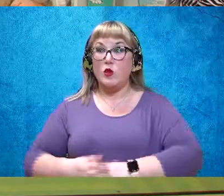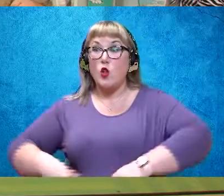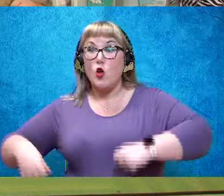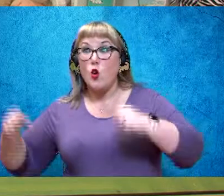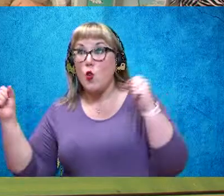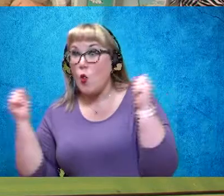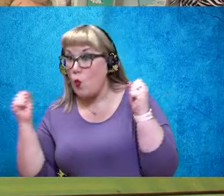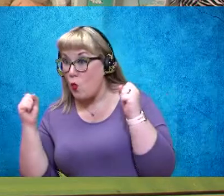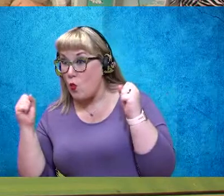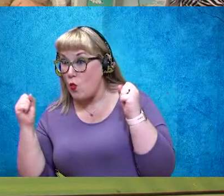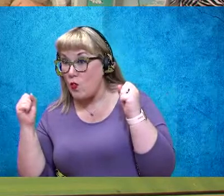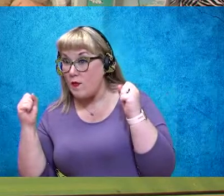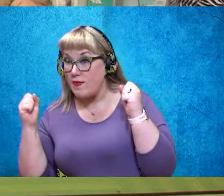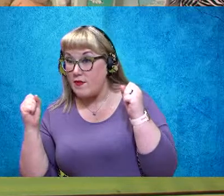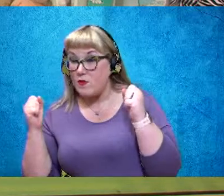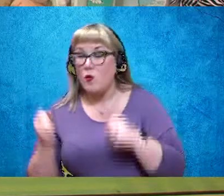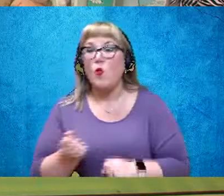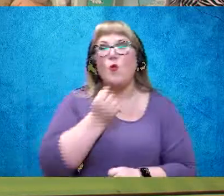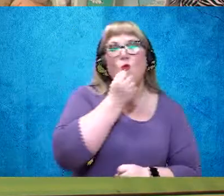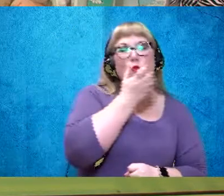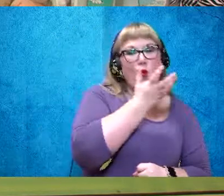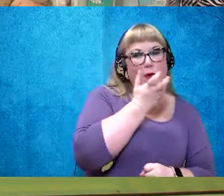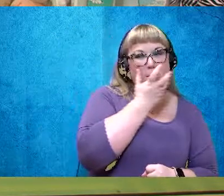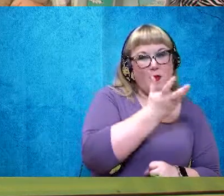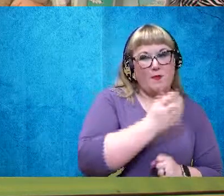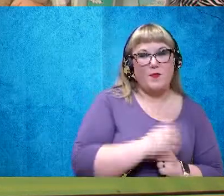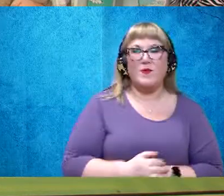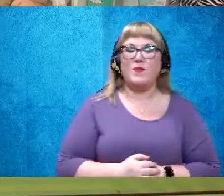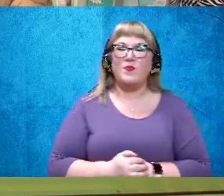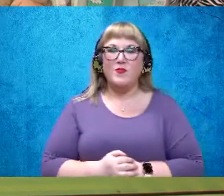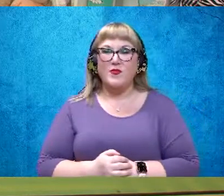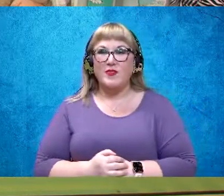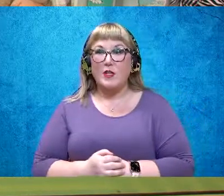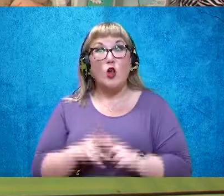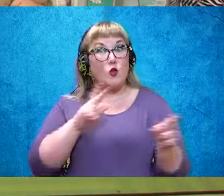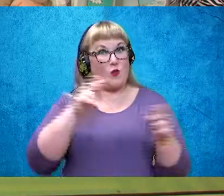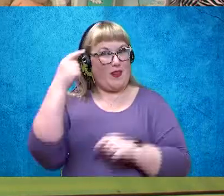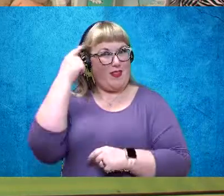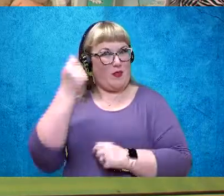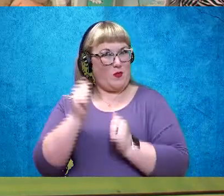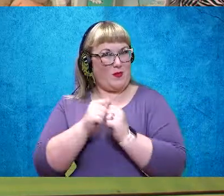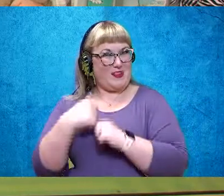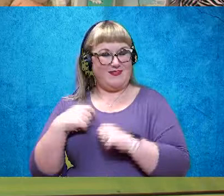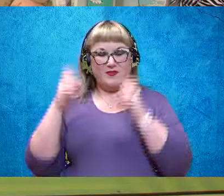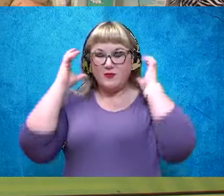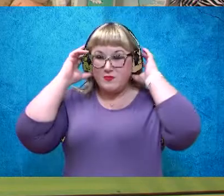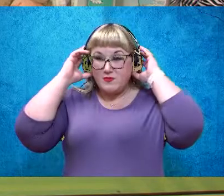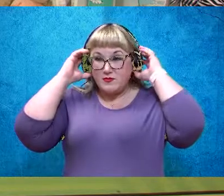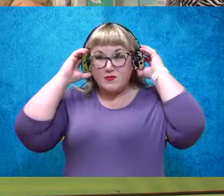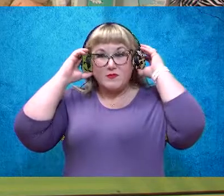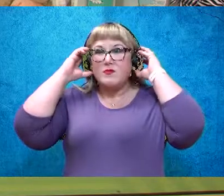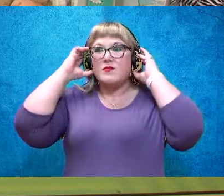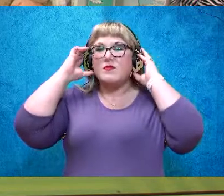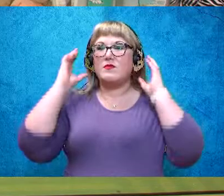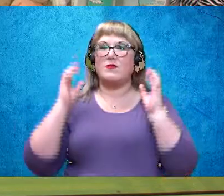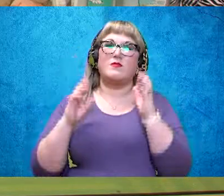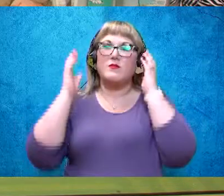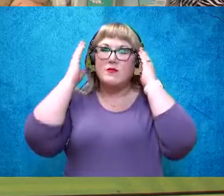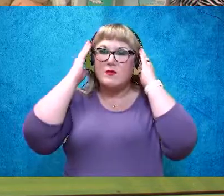cold and warm. You ready to think with me? Rub your